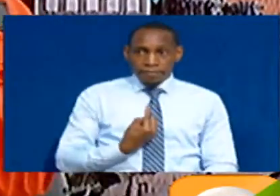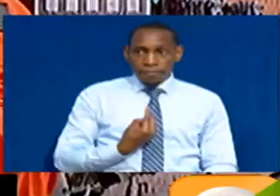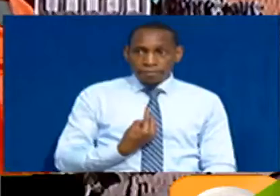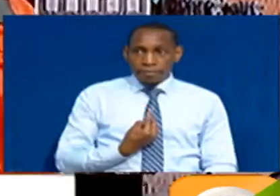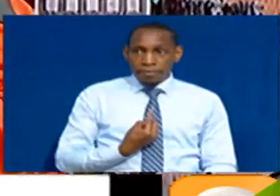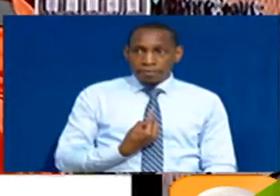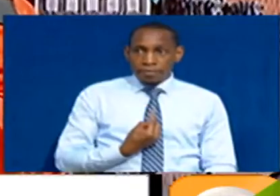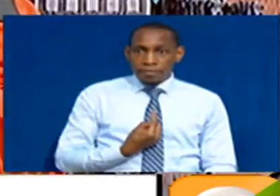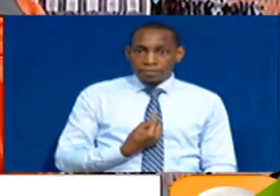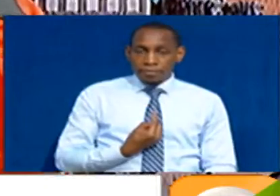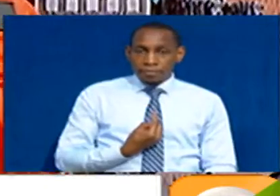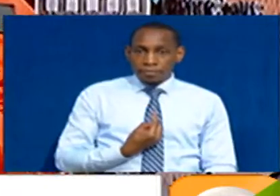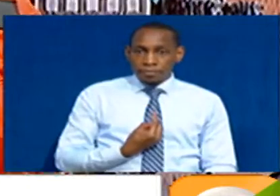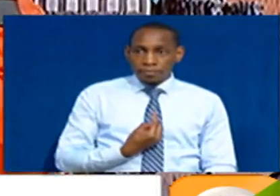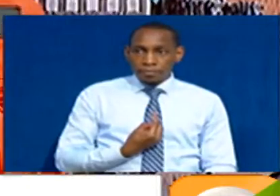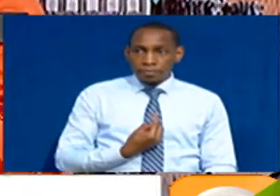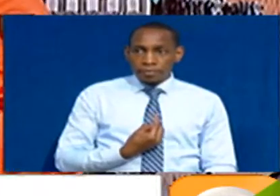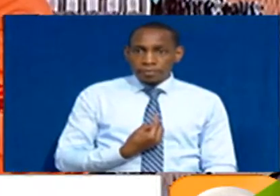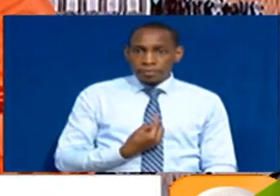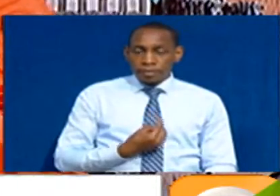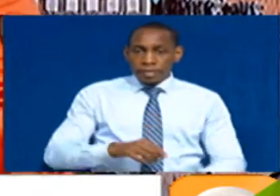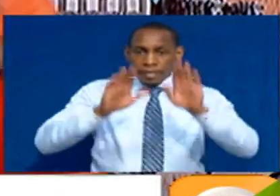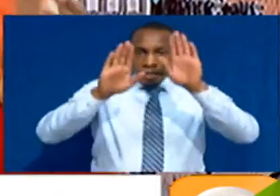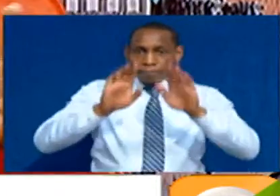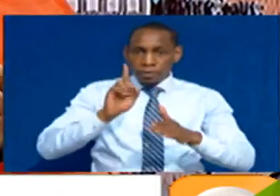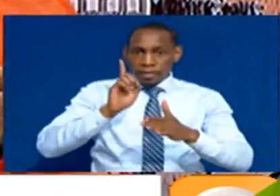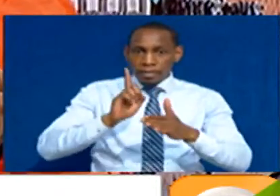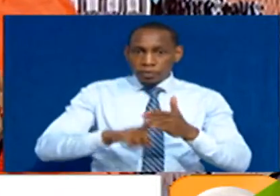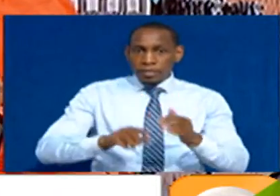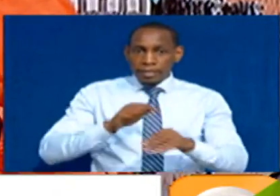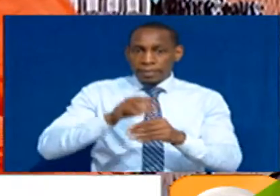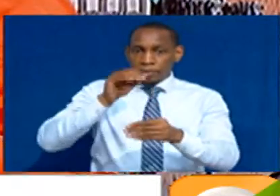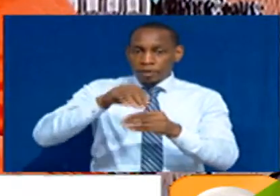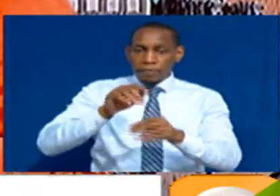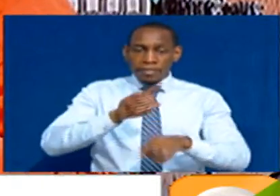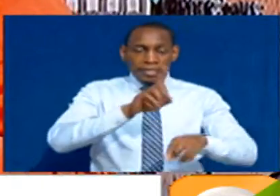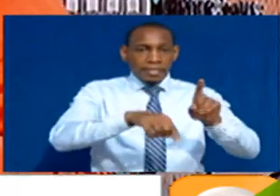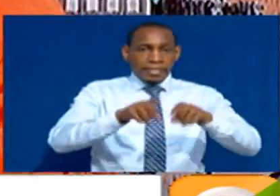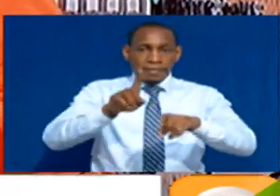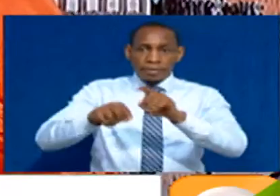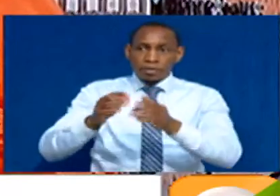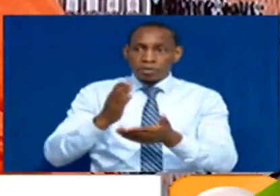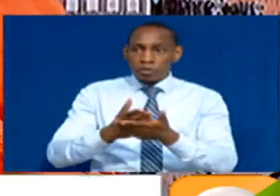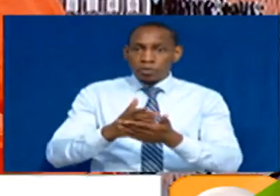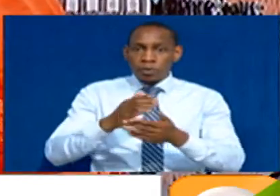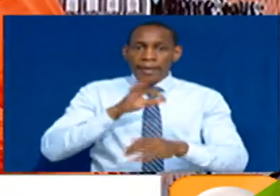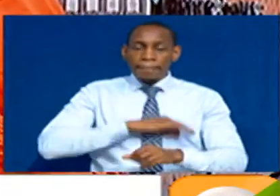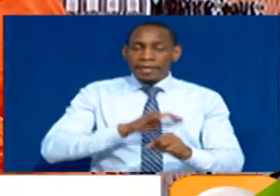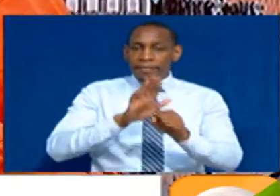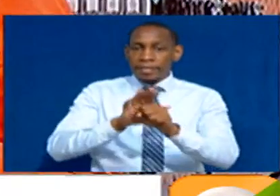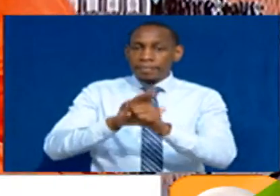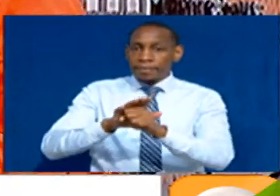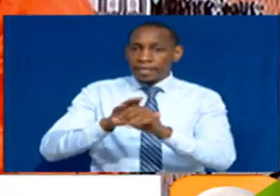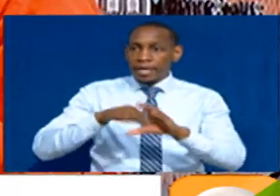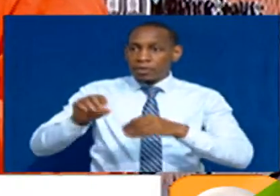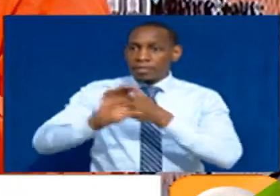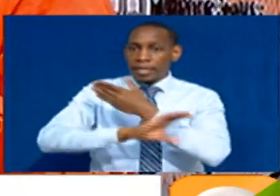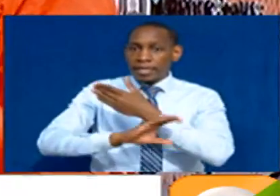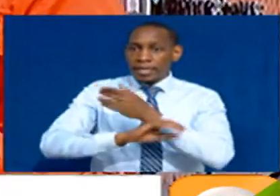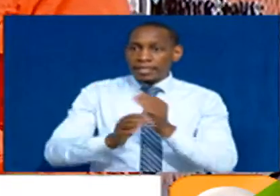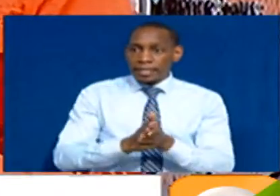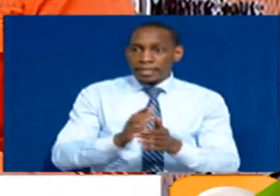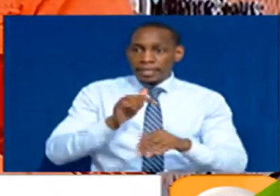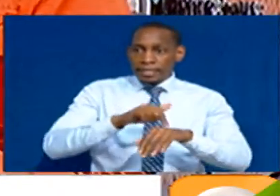key to any modern investment strategy is diversification. And there are so many goodies abroad. If